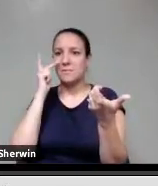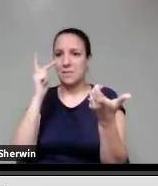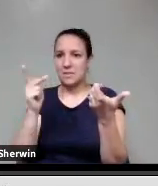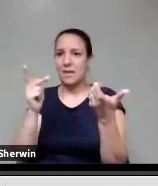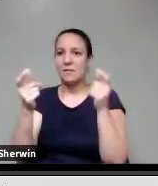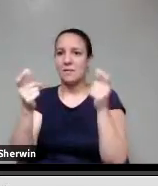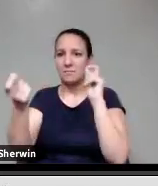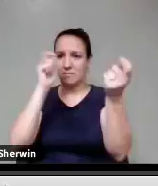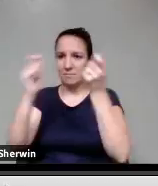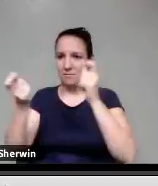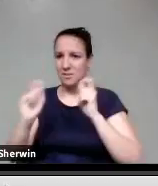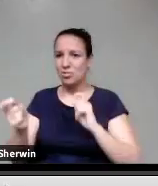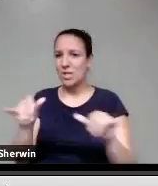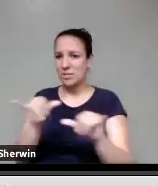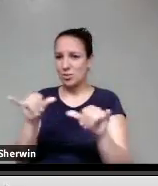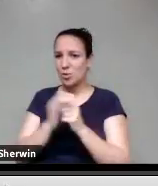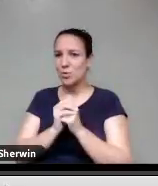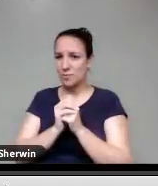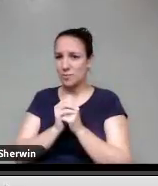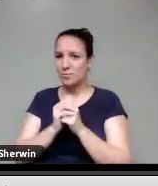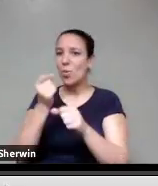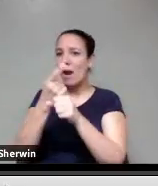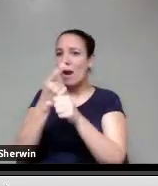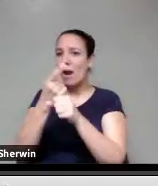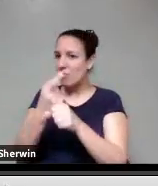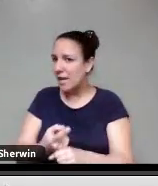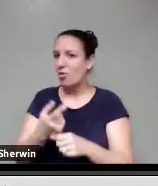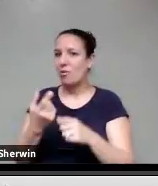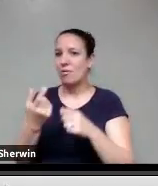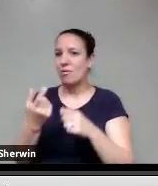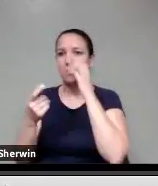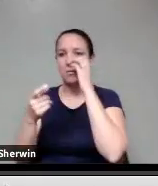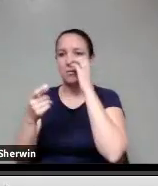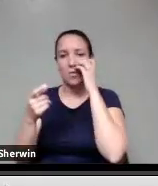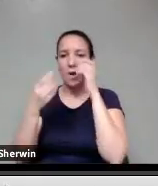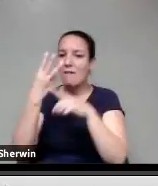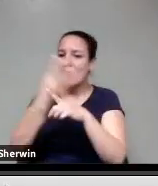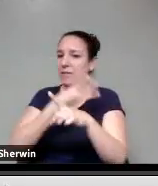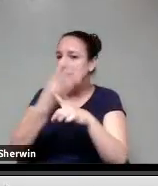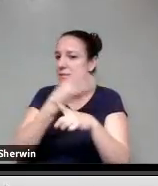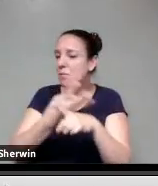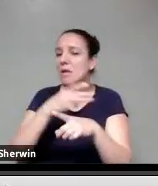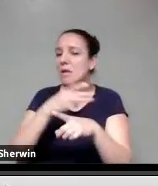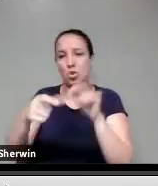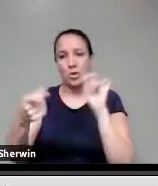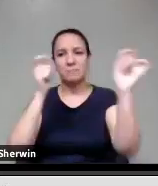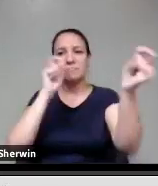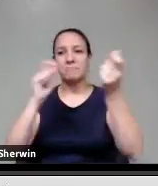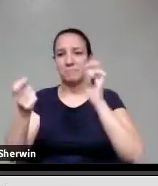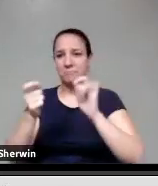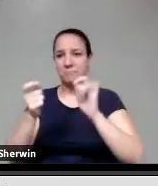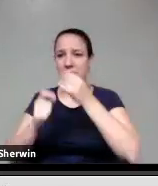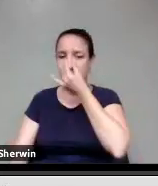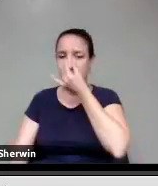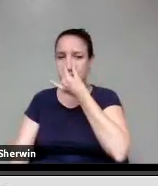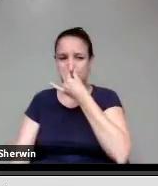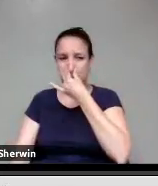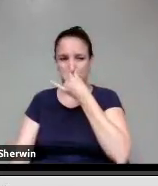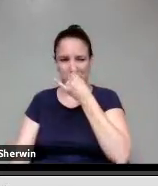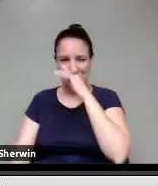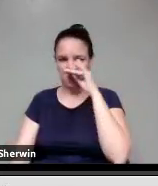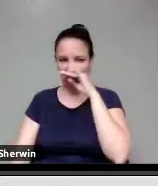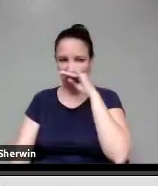of months. They expect people to ask them questions about what they're looking for. So face to face, what else would talking to people